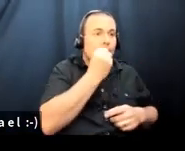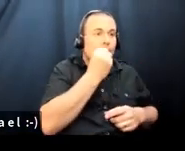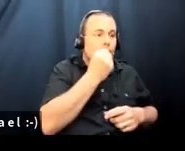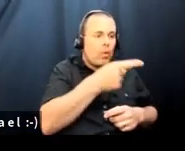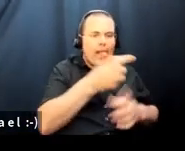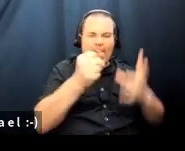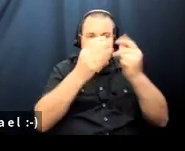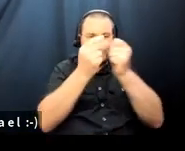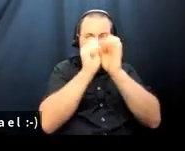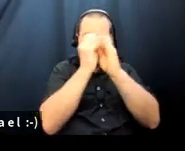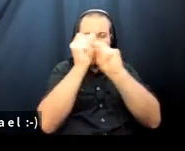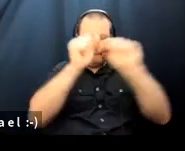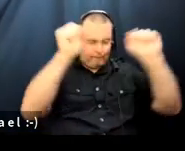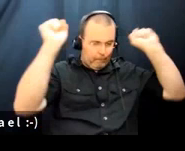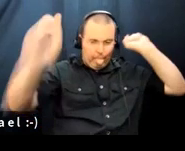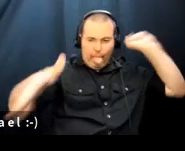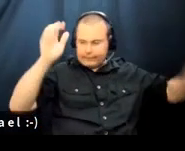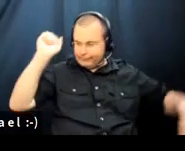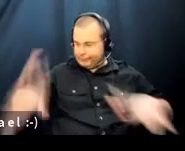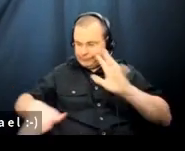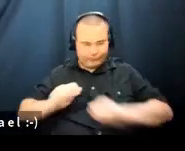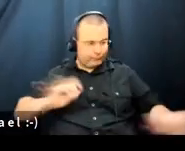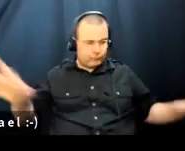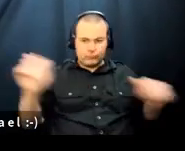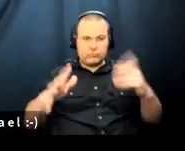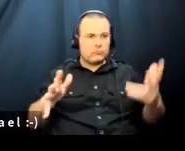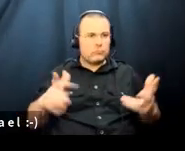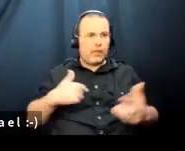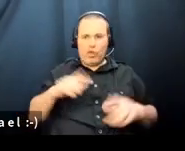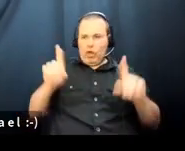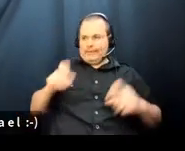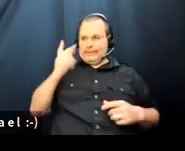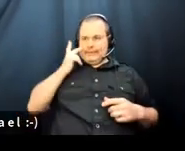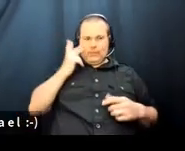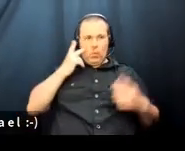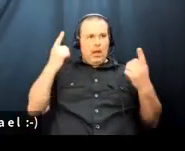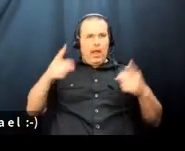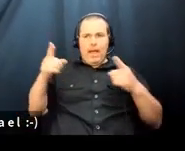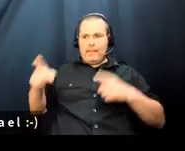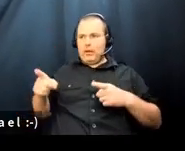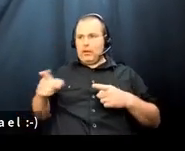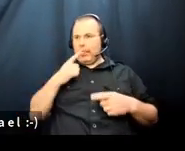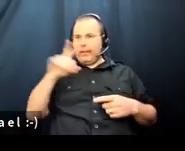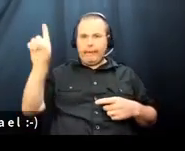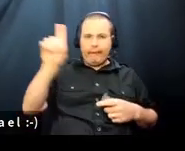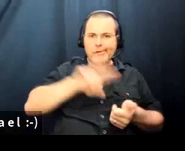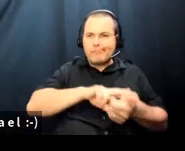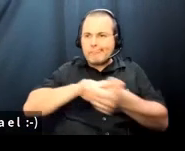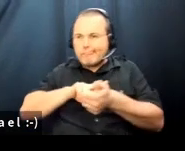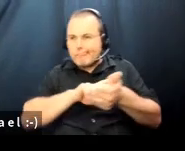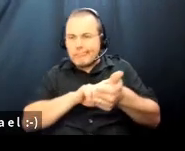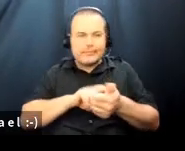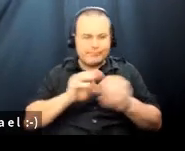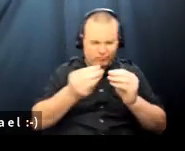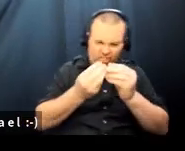the food and they throw it on the floor. Well, they're trying to see what's going to happen. They're checking out textures and temperature